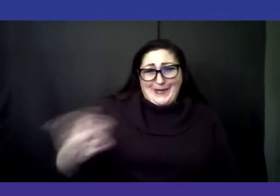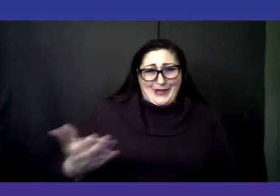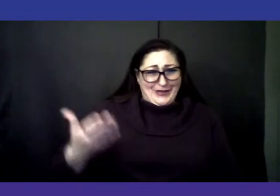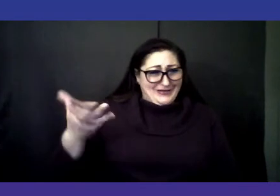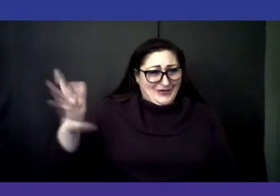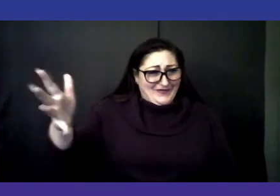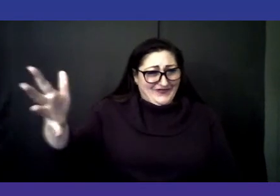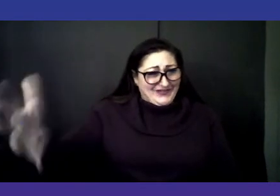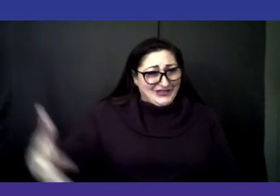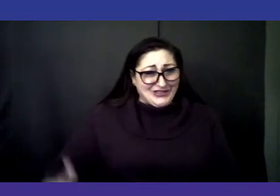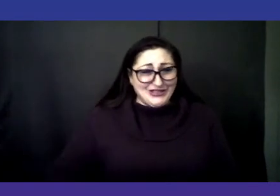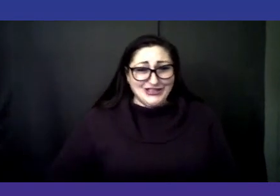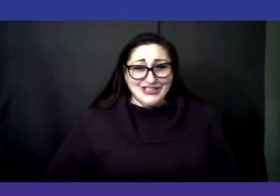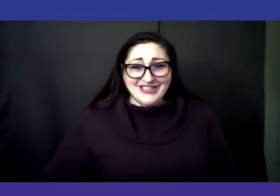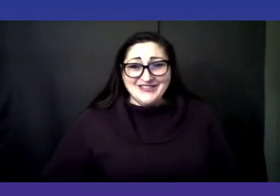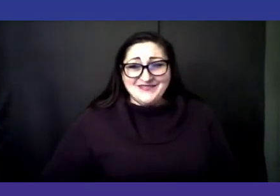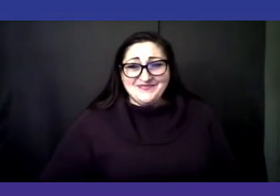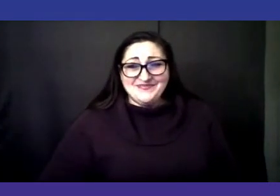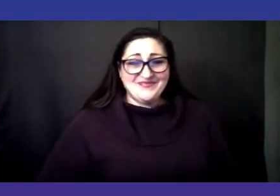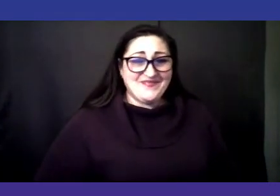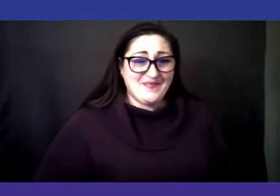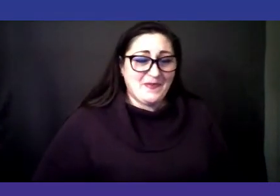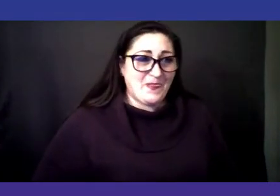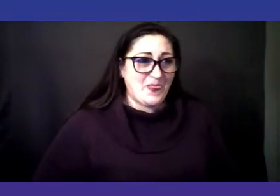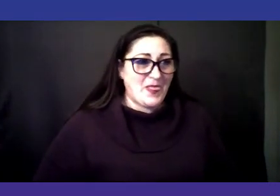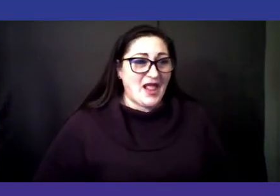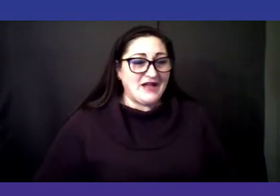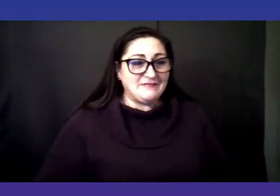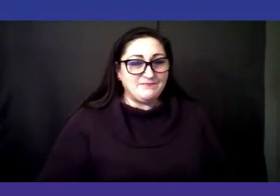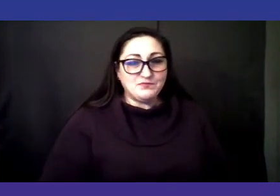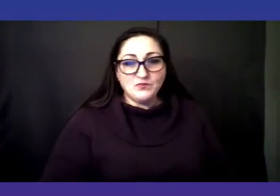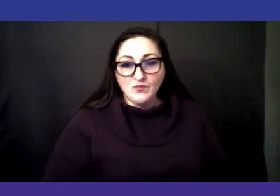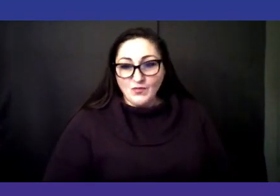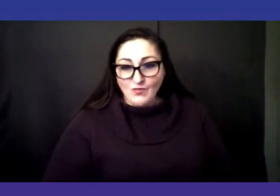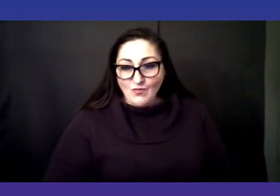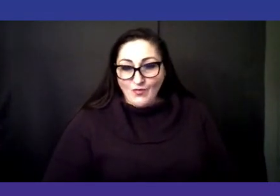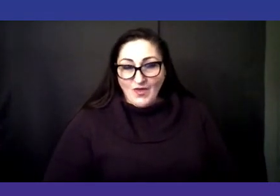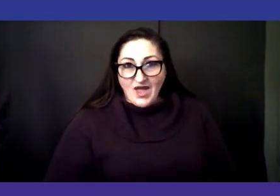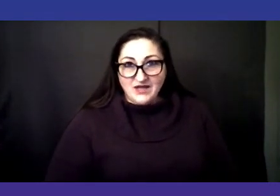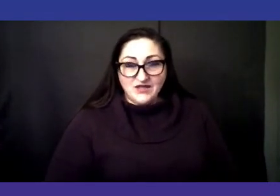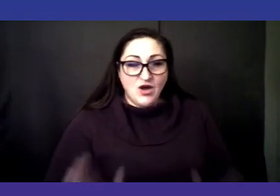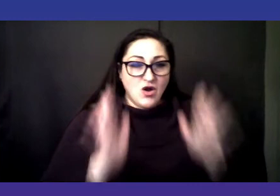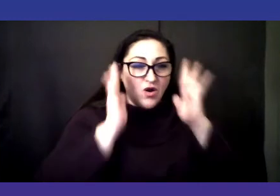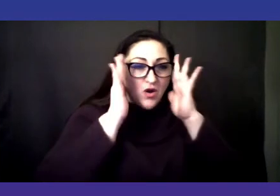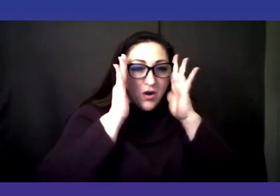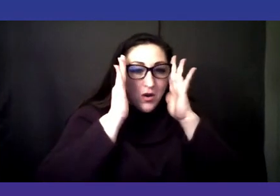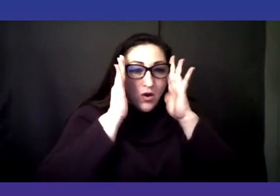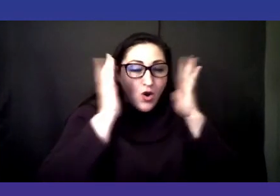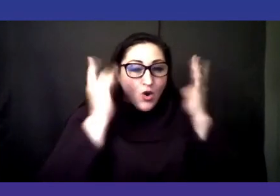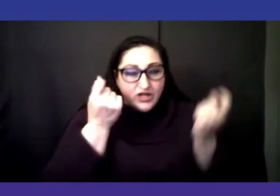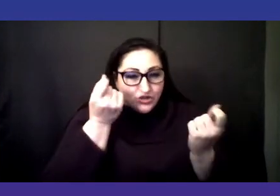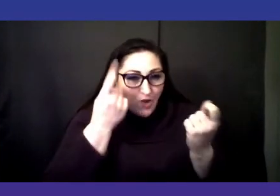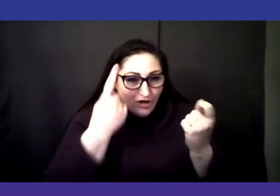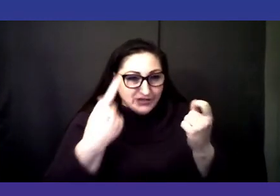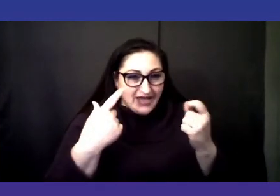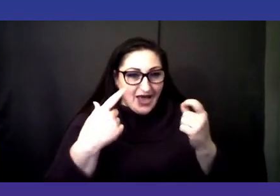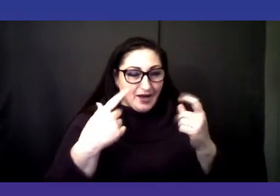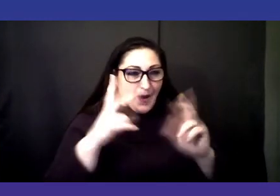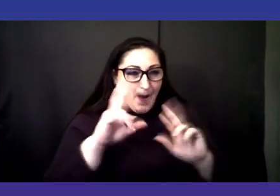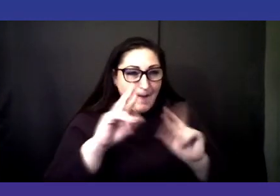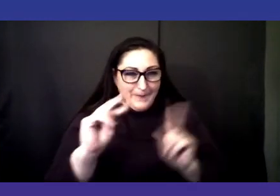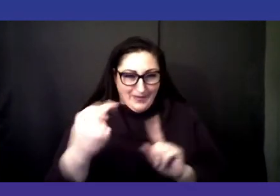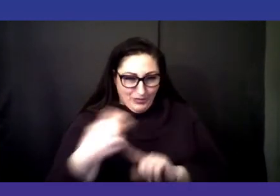this functions is, I think, just really that is like the people's perceived boundaries and borders and